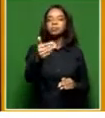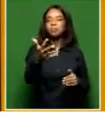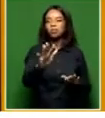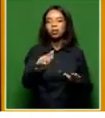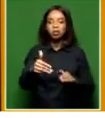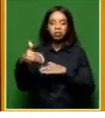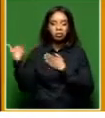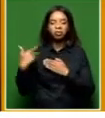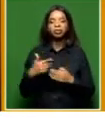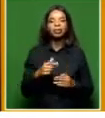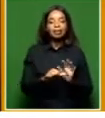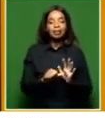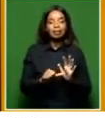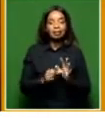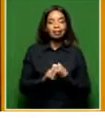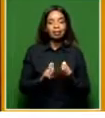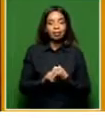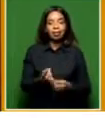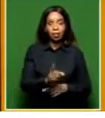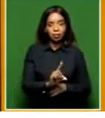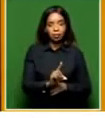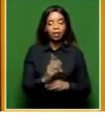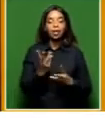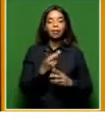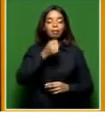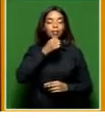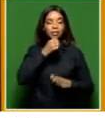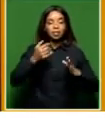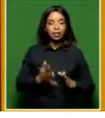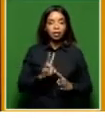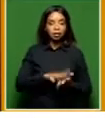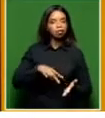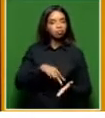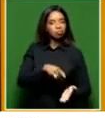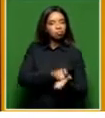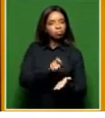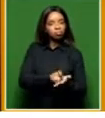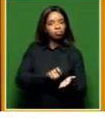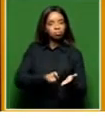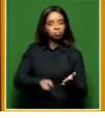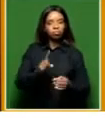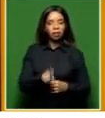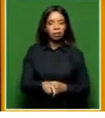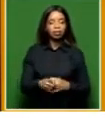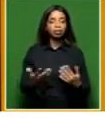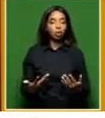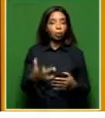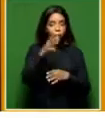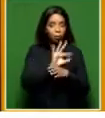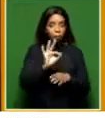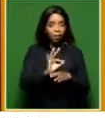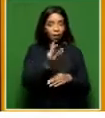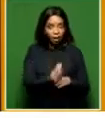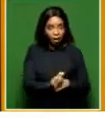the most prudent and most important thing is for artists to stand up, to rise again and shake themselves up. So what is the plan B after